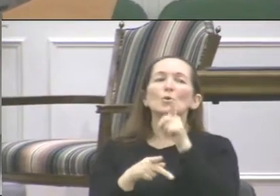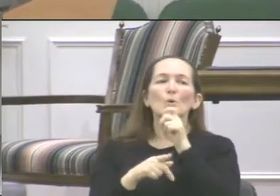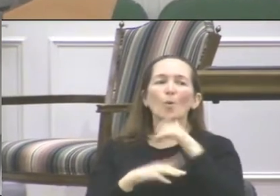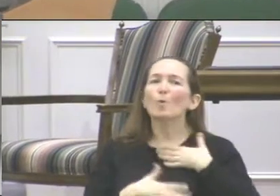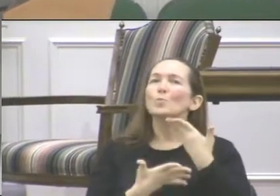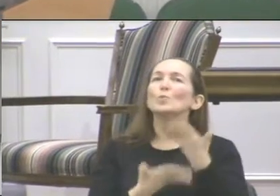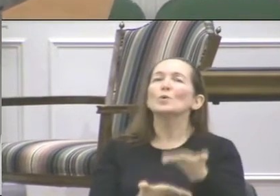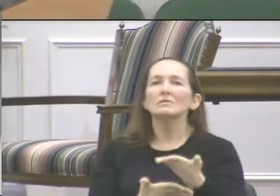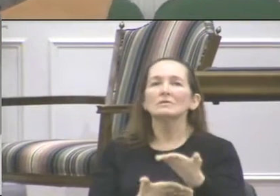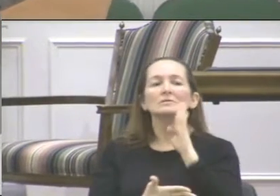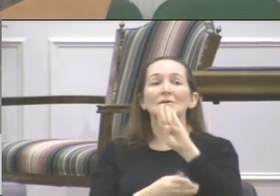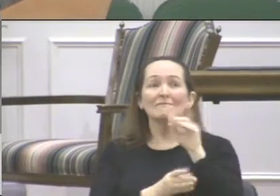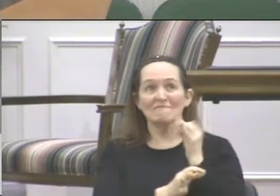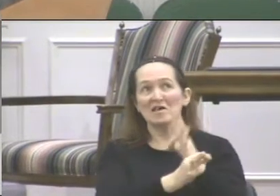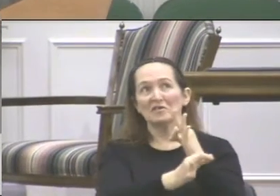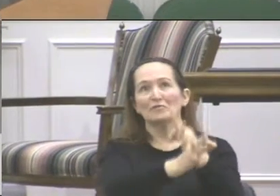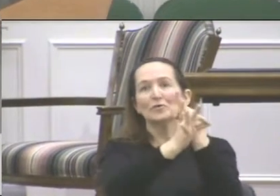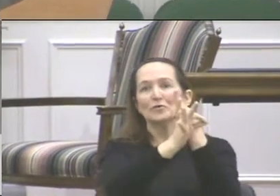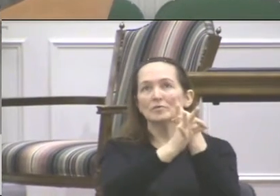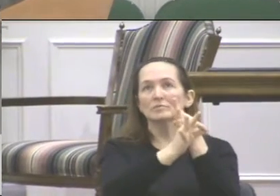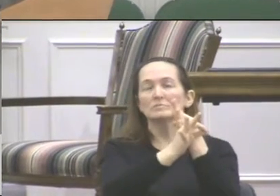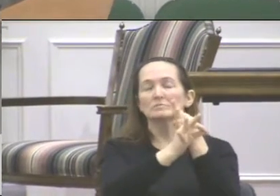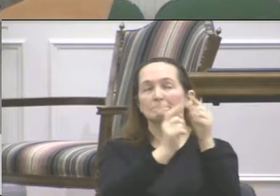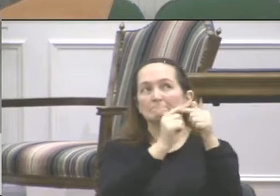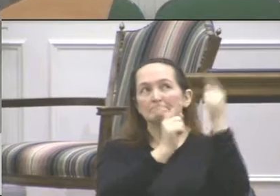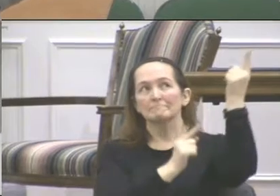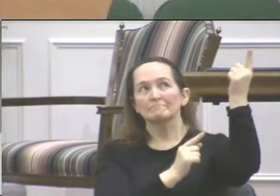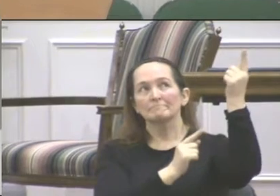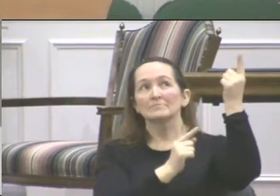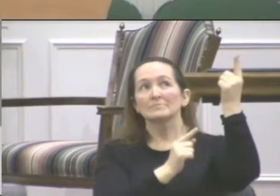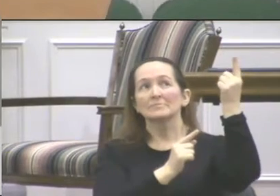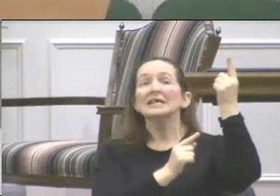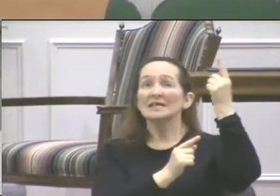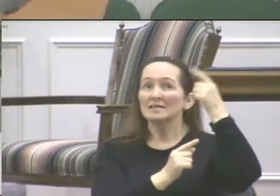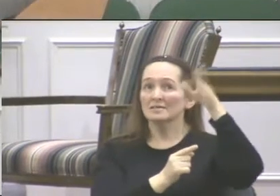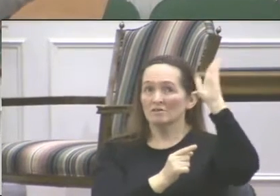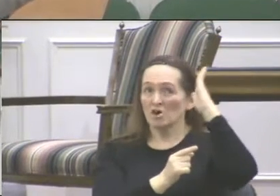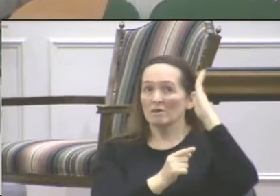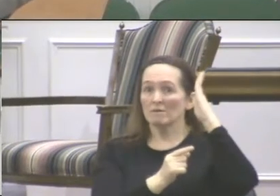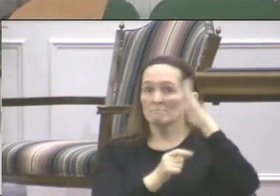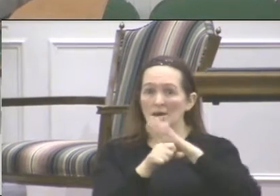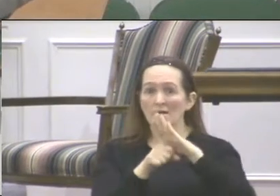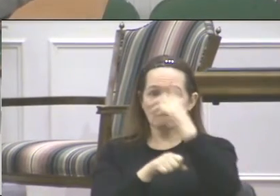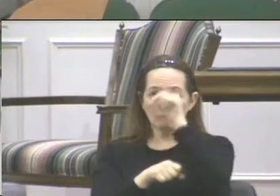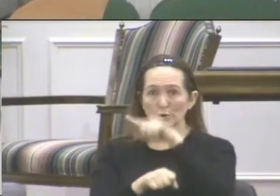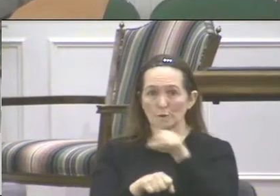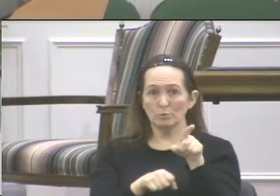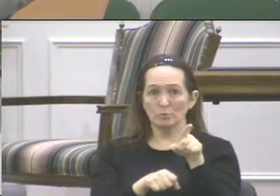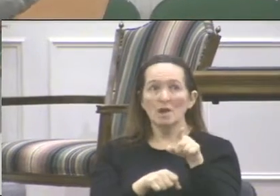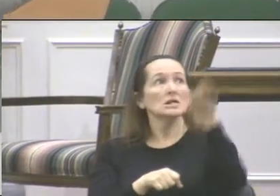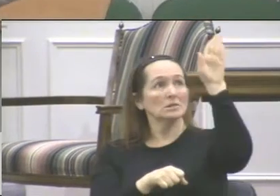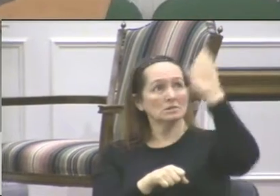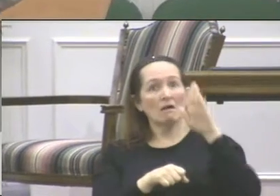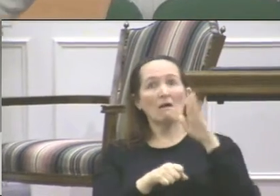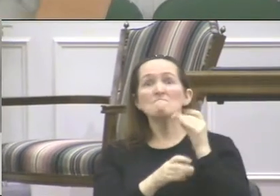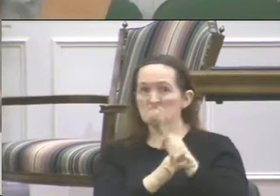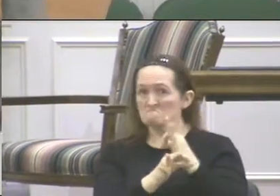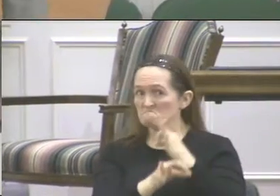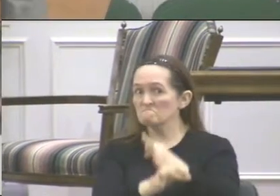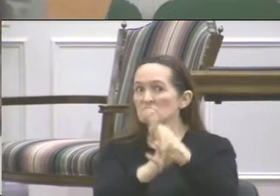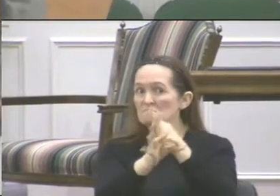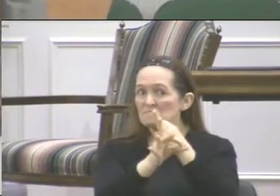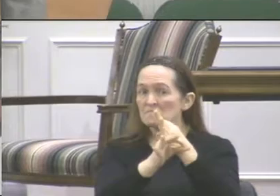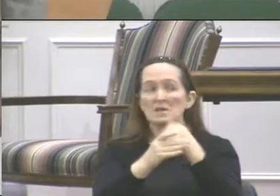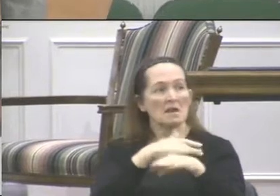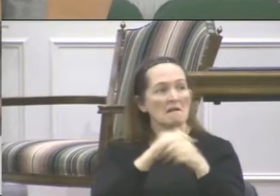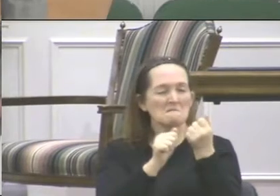Is God enough for you? Is God